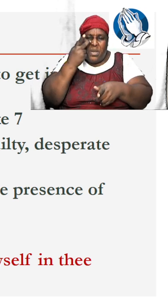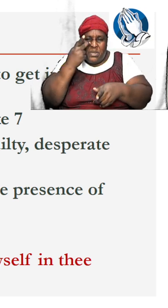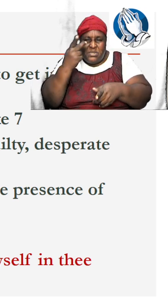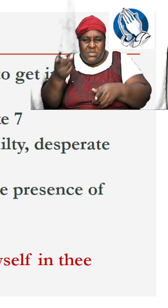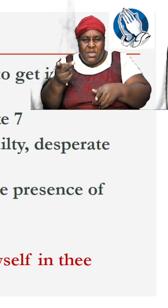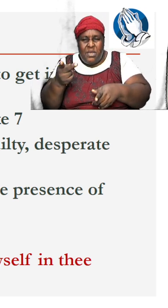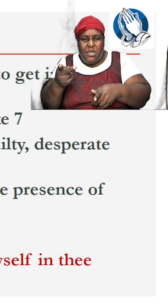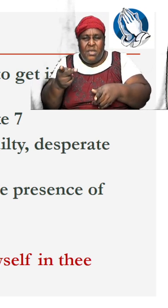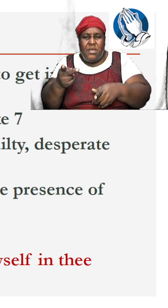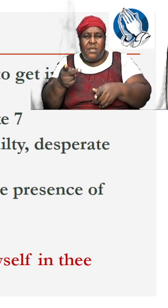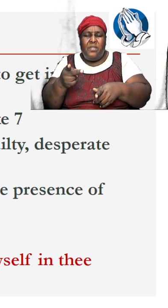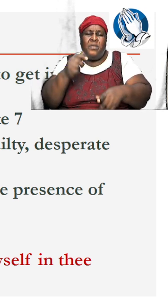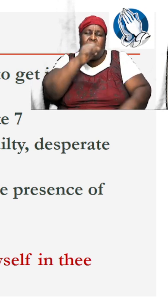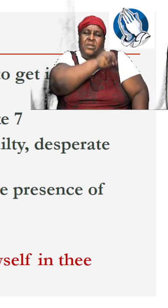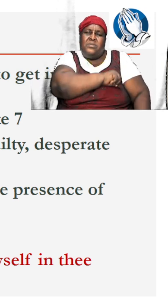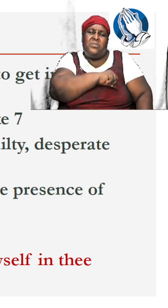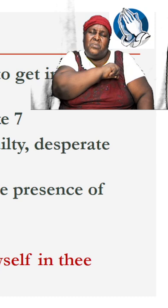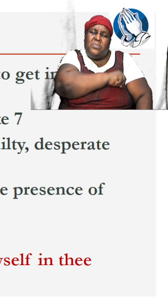contrasting attitude